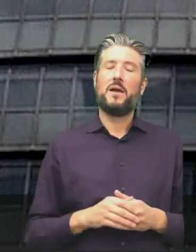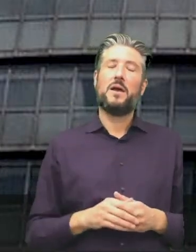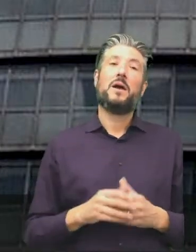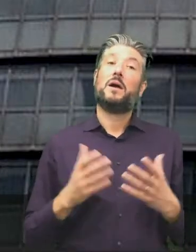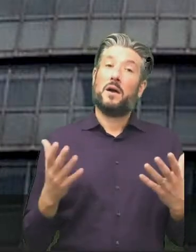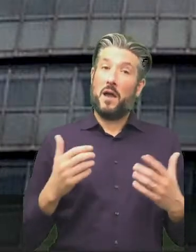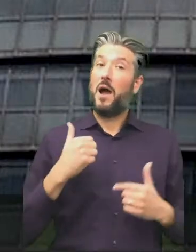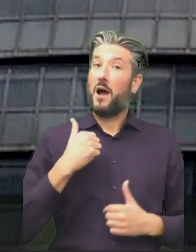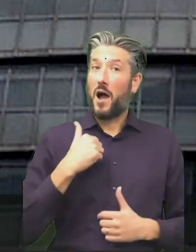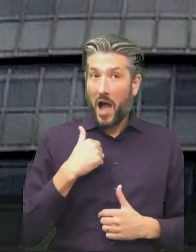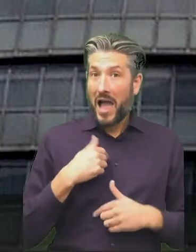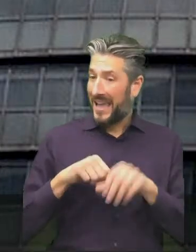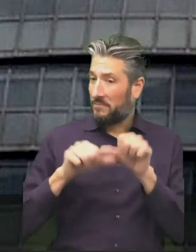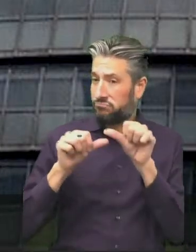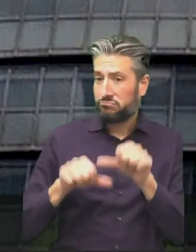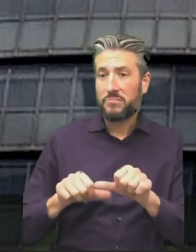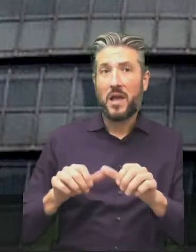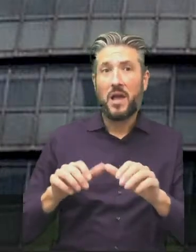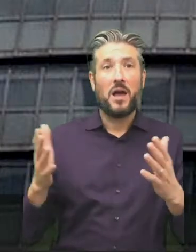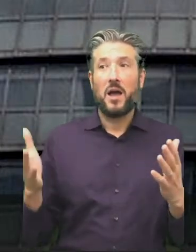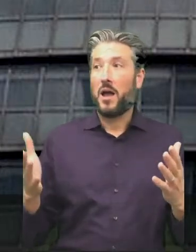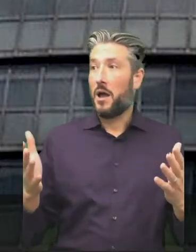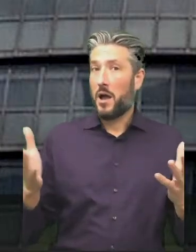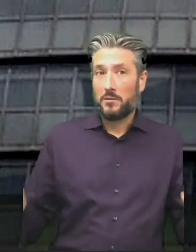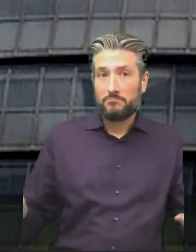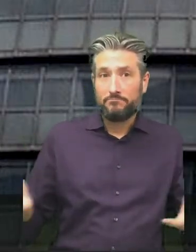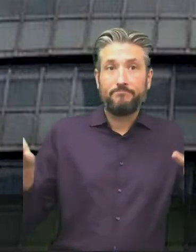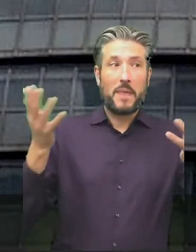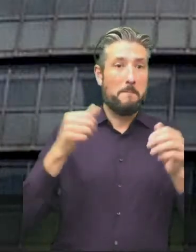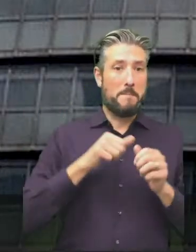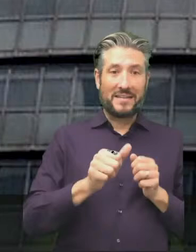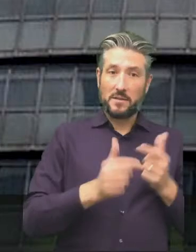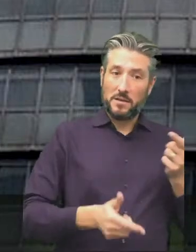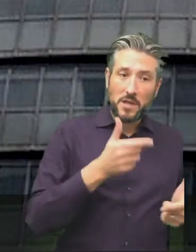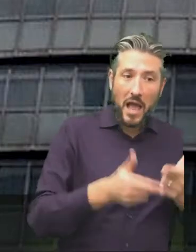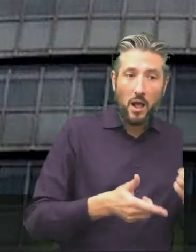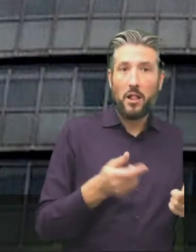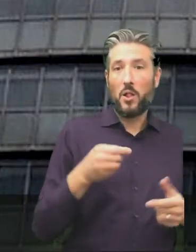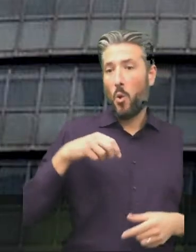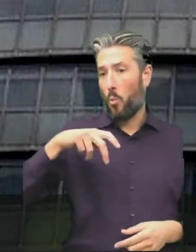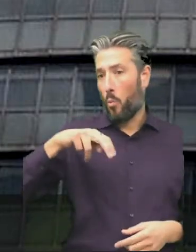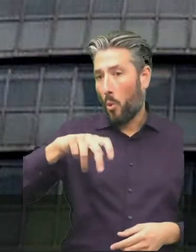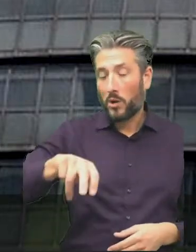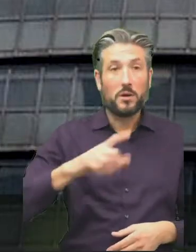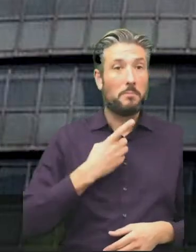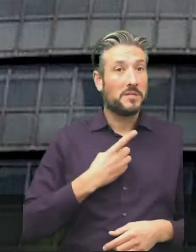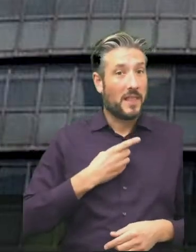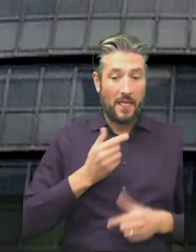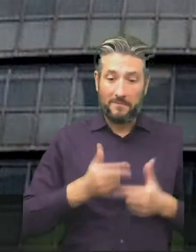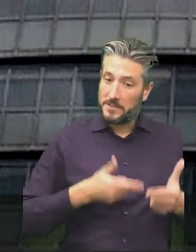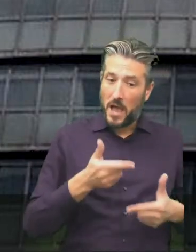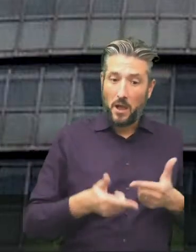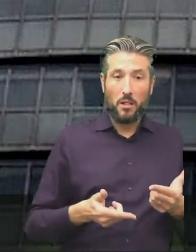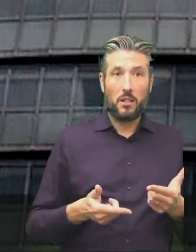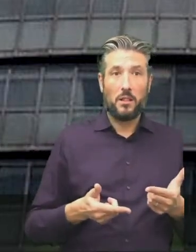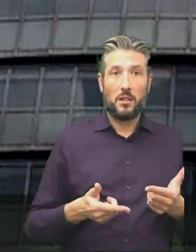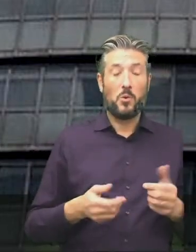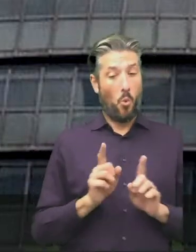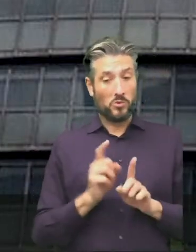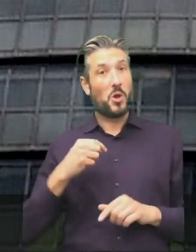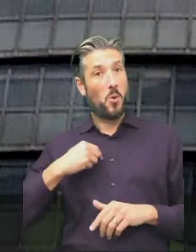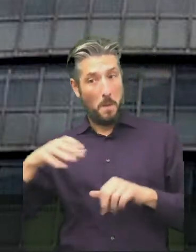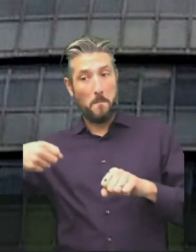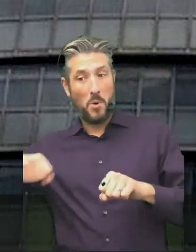welcome anything that encourages people to cycle and walk. I'm a cyclist myself. I'm also a motorcyclist, one of the most vulnerable